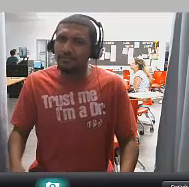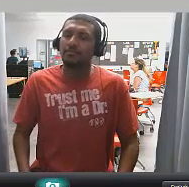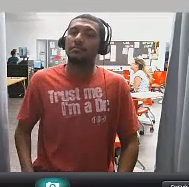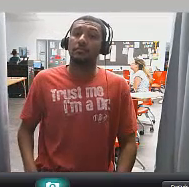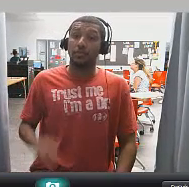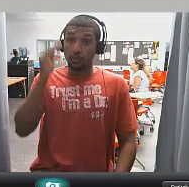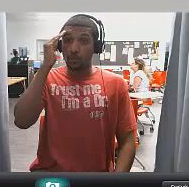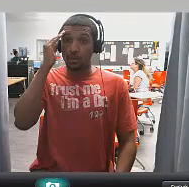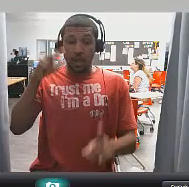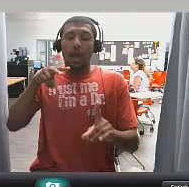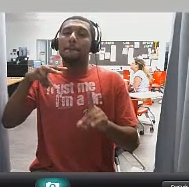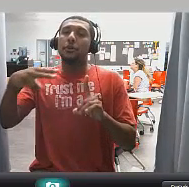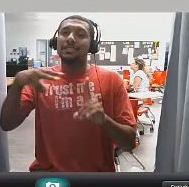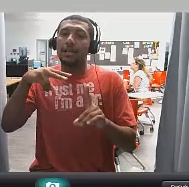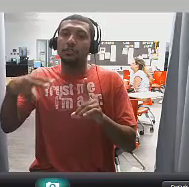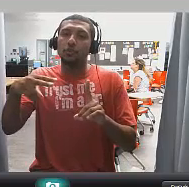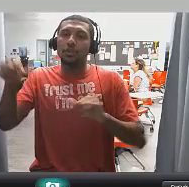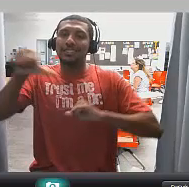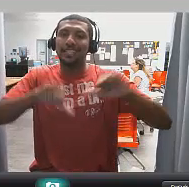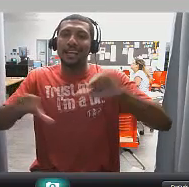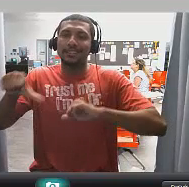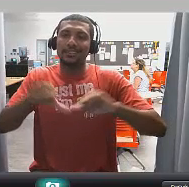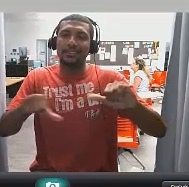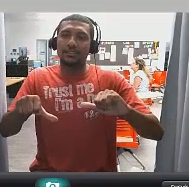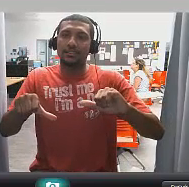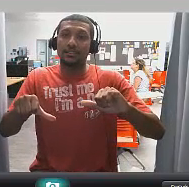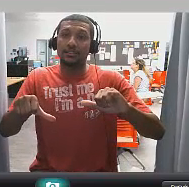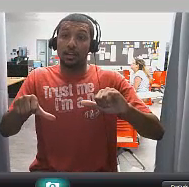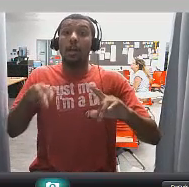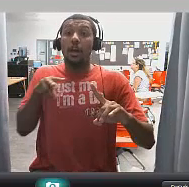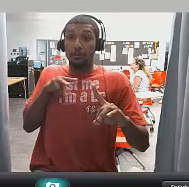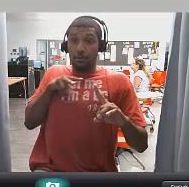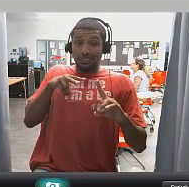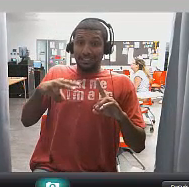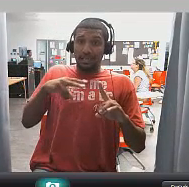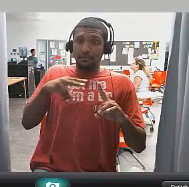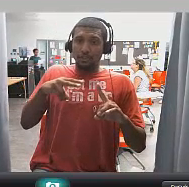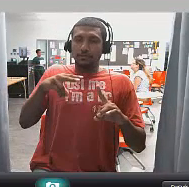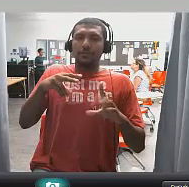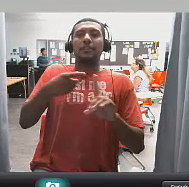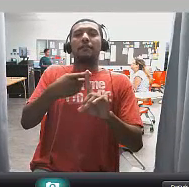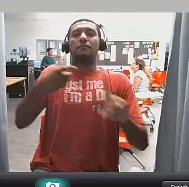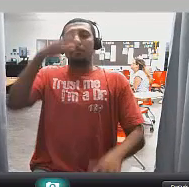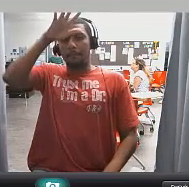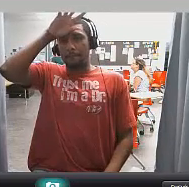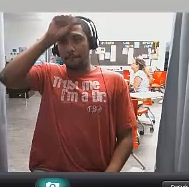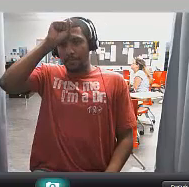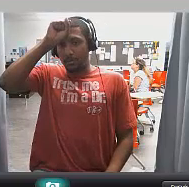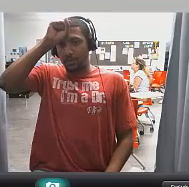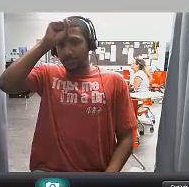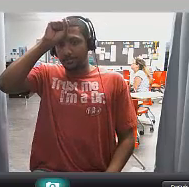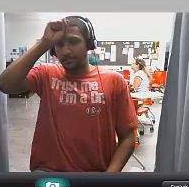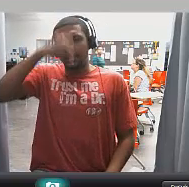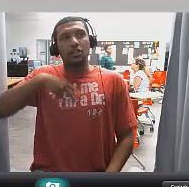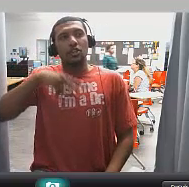know from perceptual science that a lot of what we actually perceive the world to be is pulled from memory, right? When you look at the TED logo,